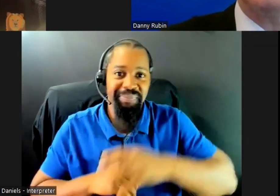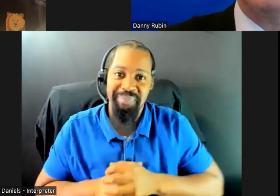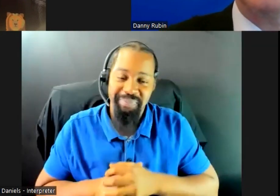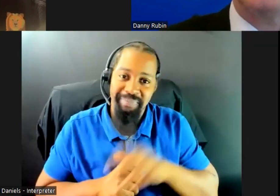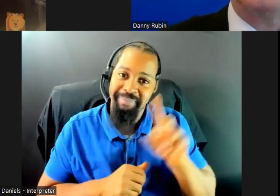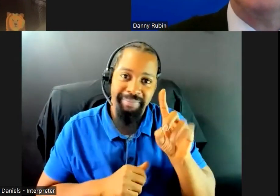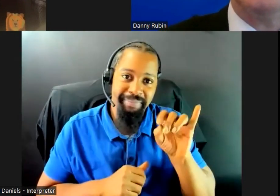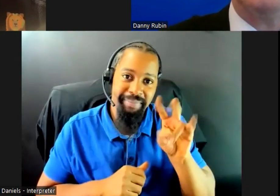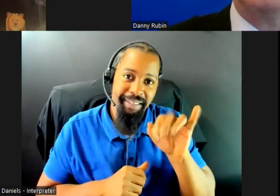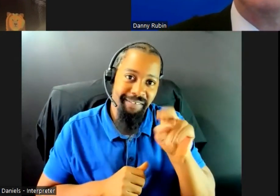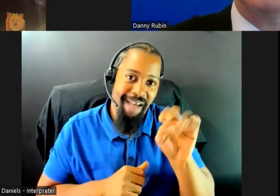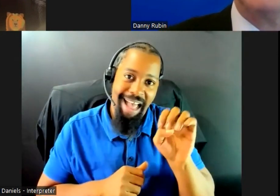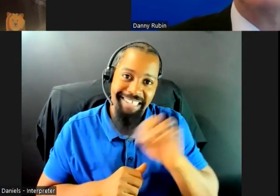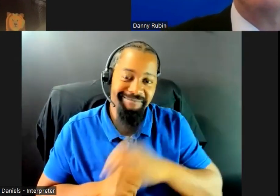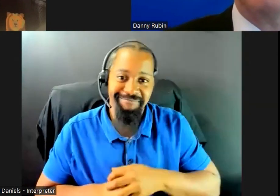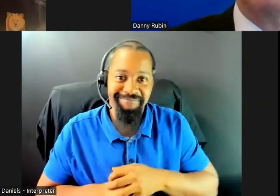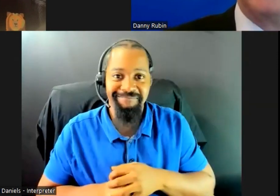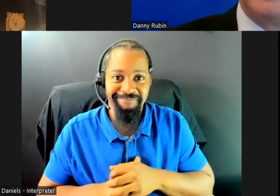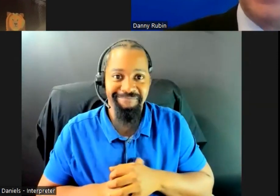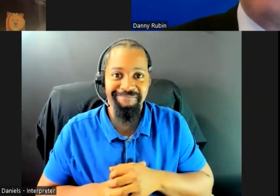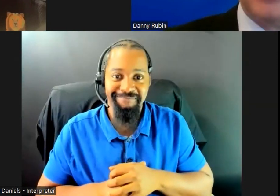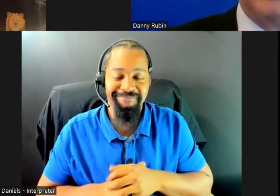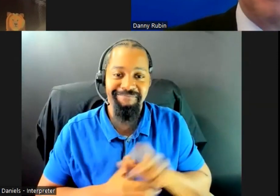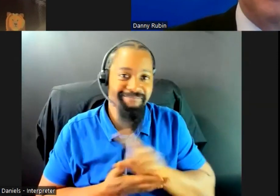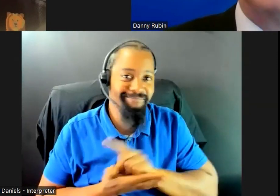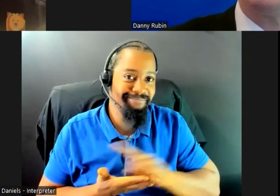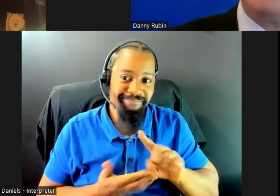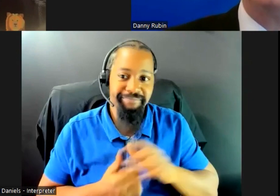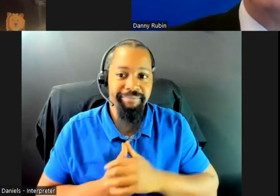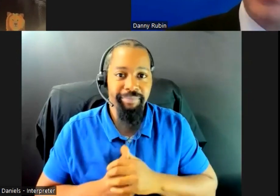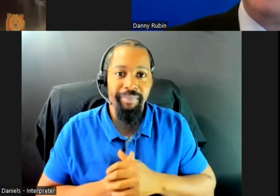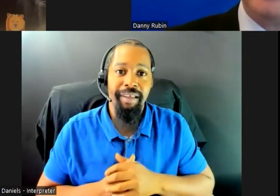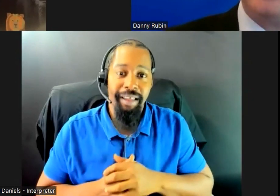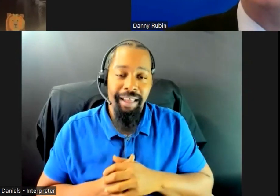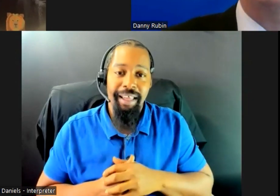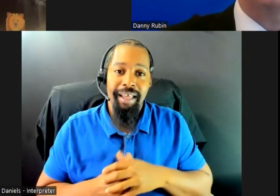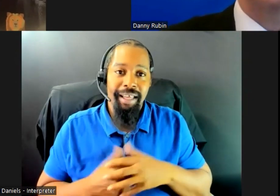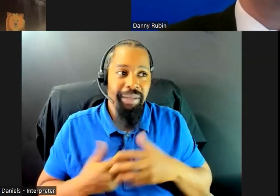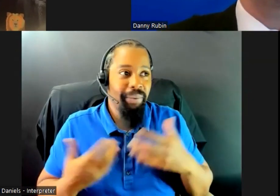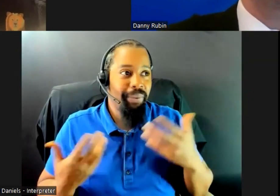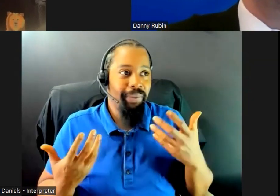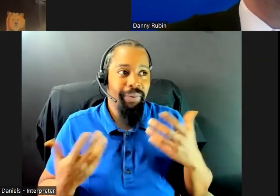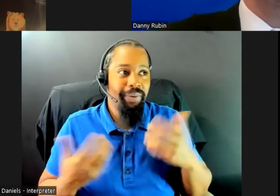skill to make the bride. It's a gift.